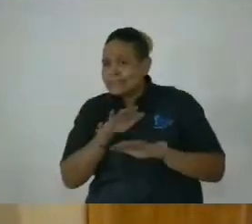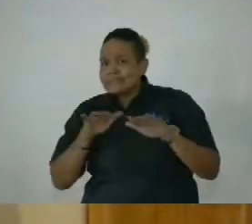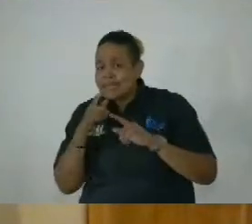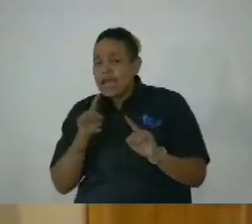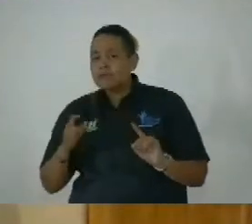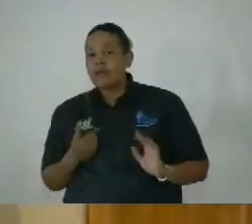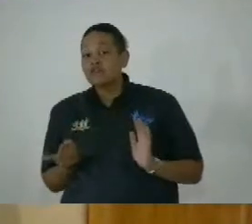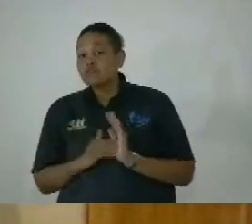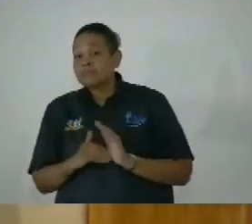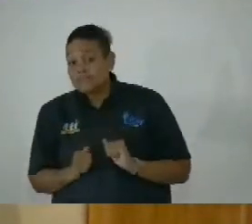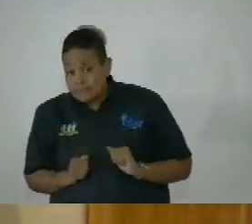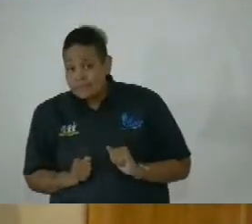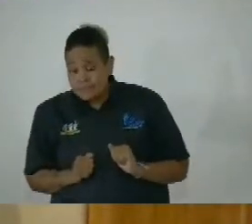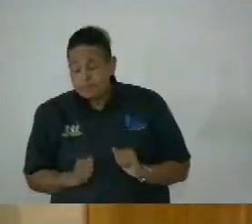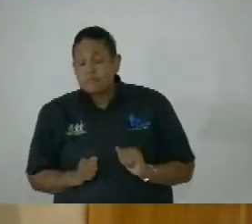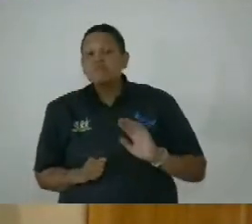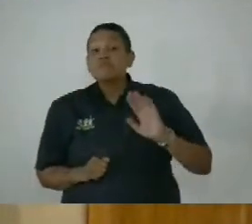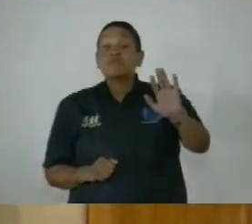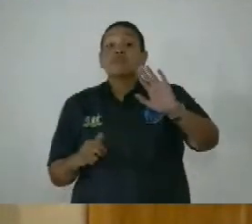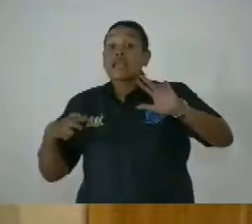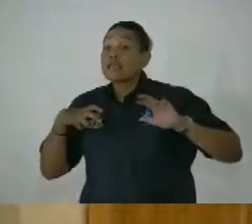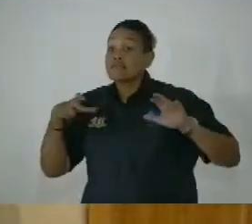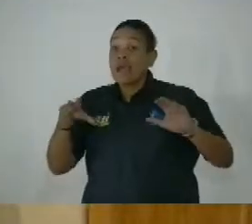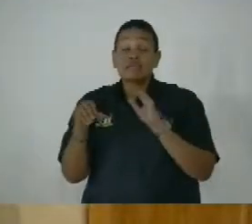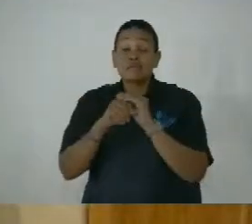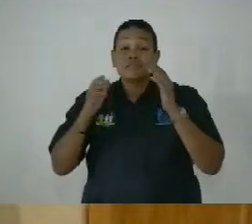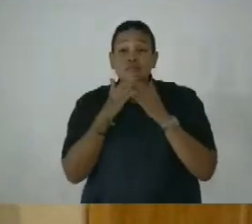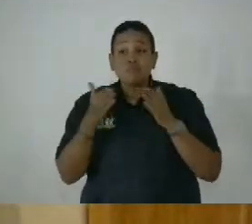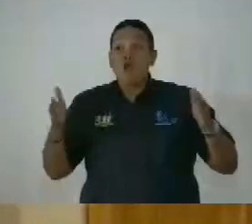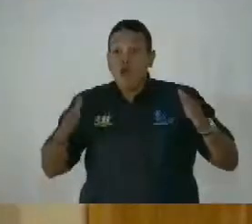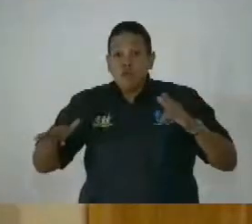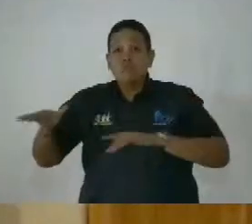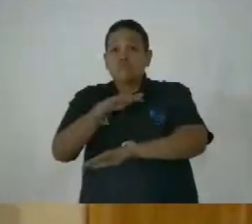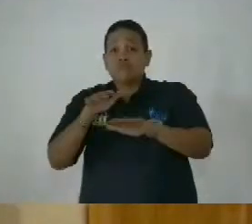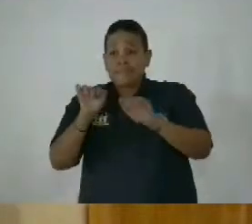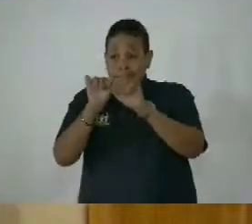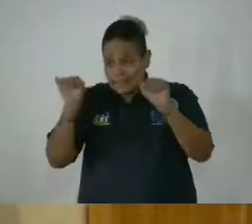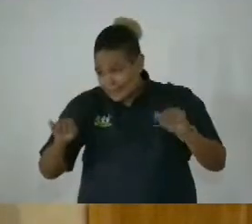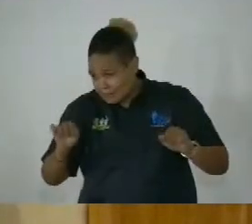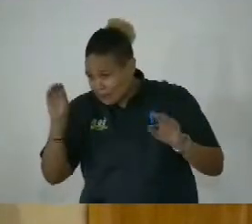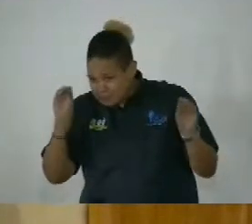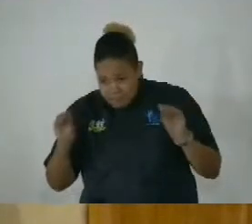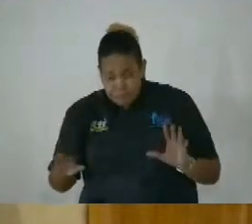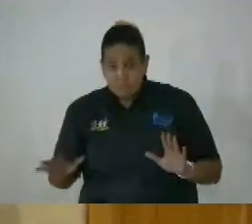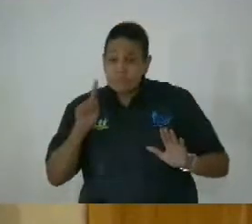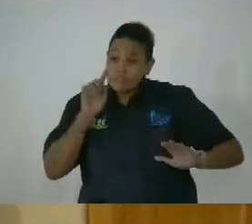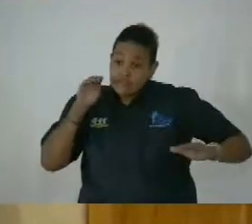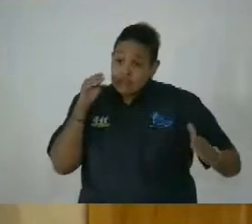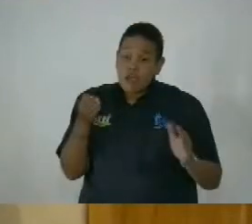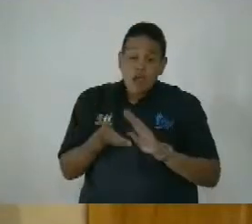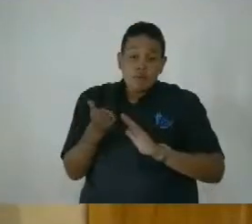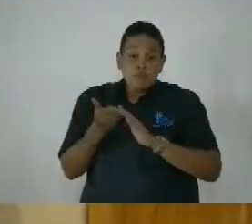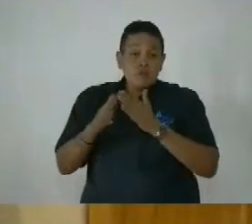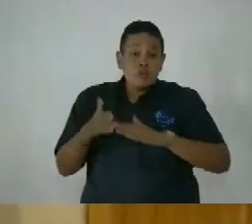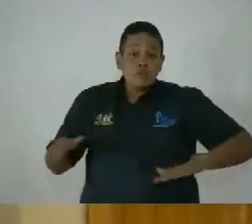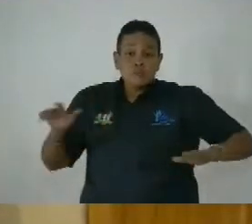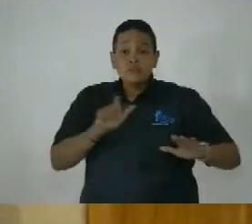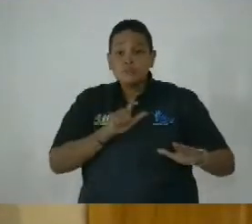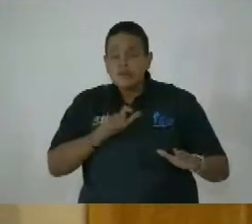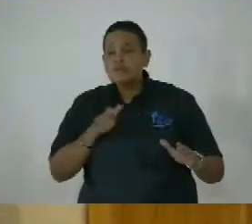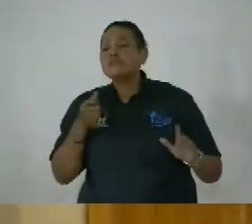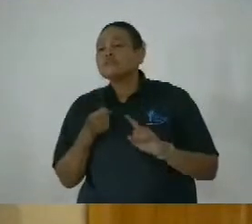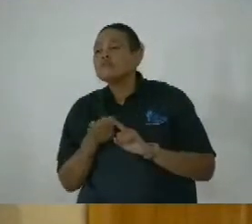that, Madam Speaker. The investments have been broad-based, systematic, addressing both operational effectiveness